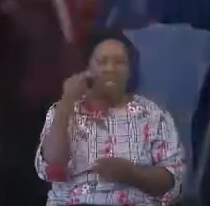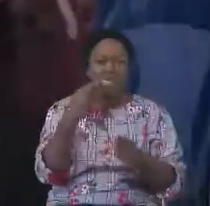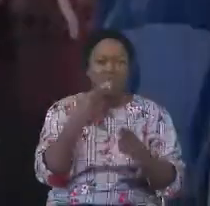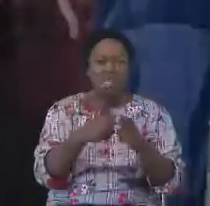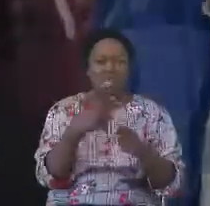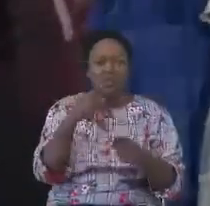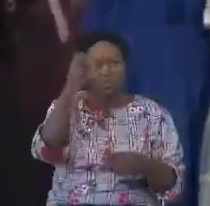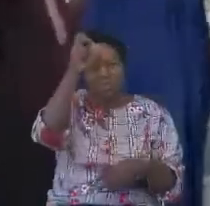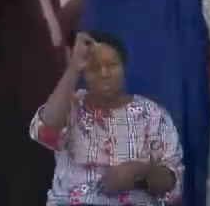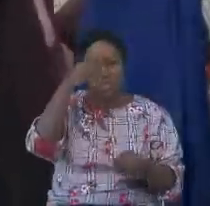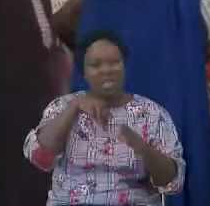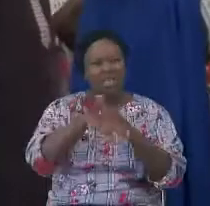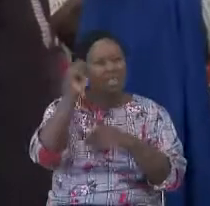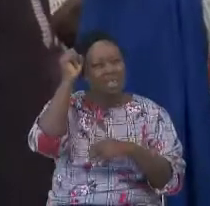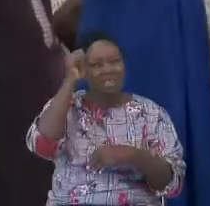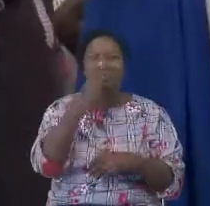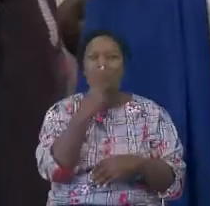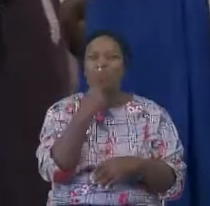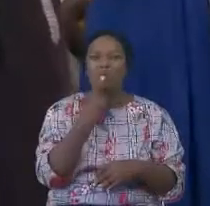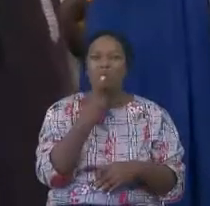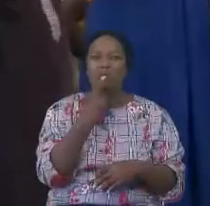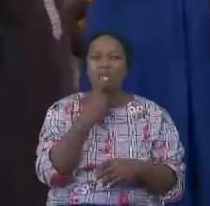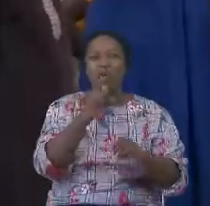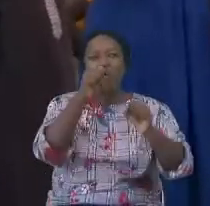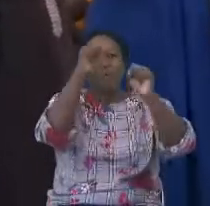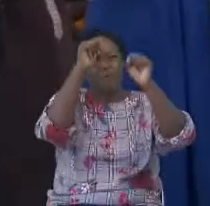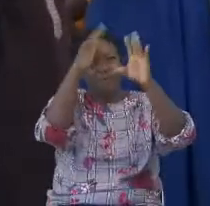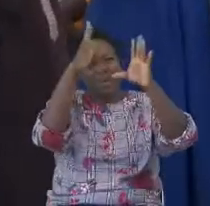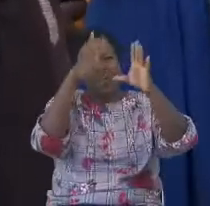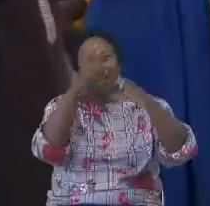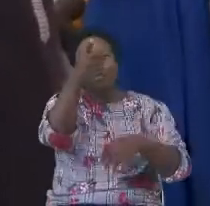He didn't have the name of Satan in his mouth.